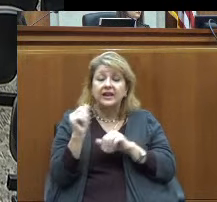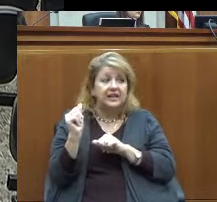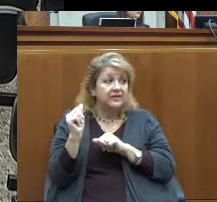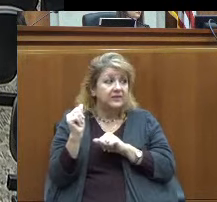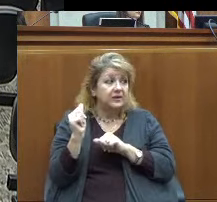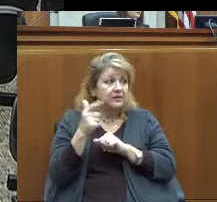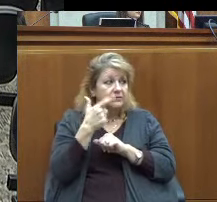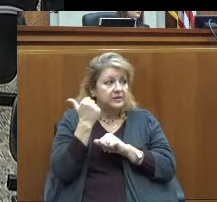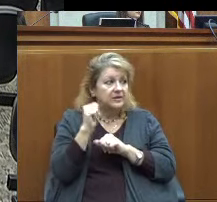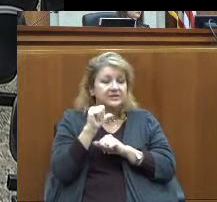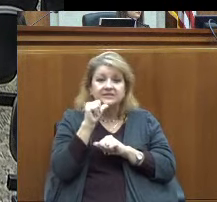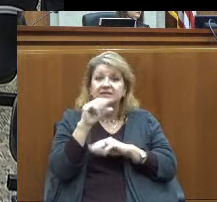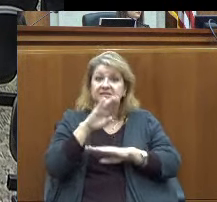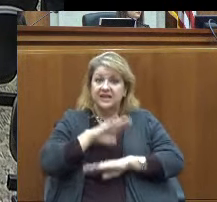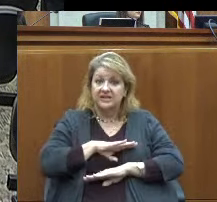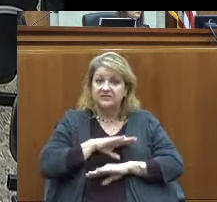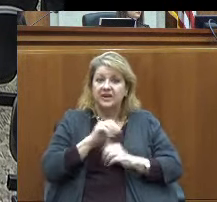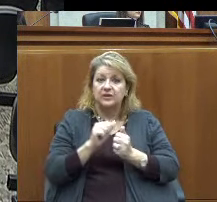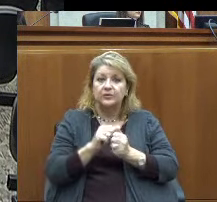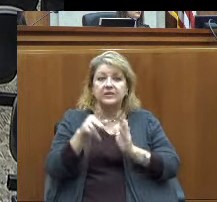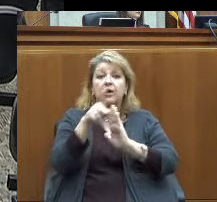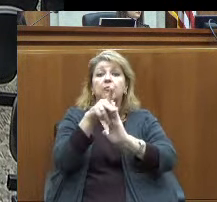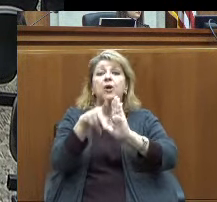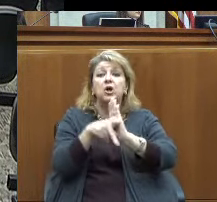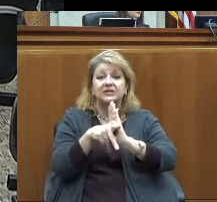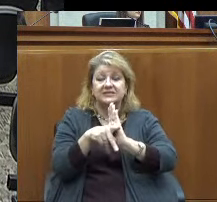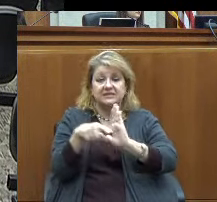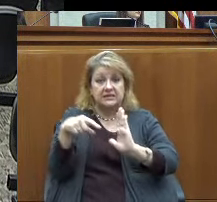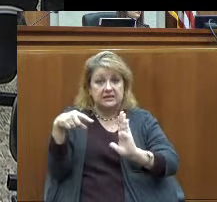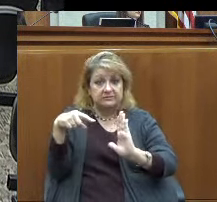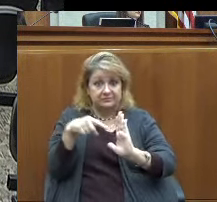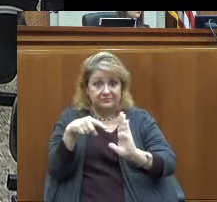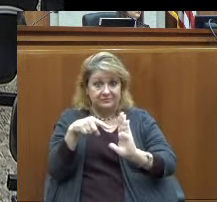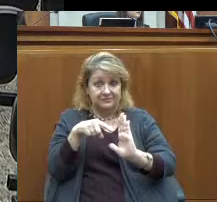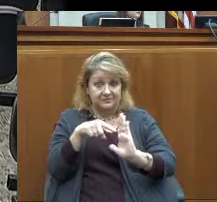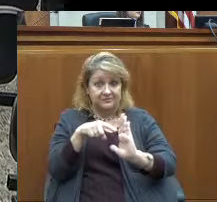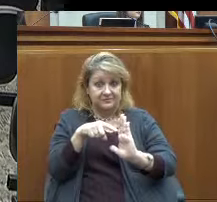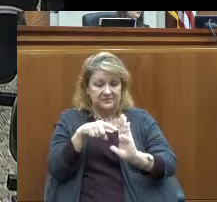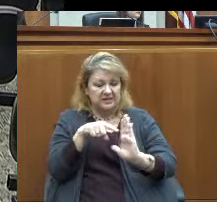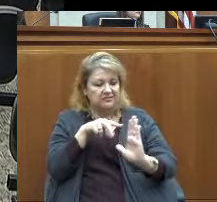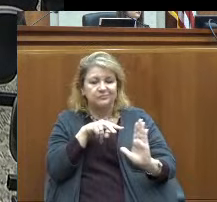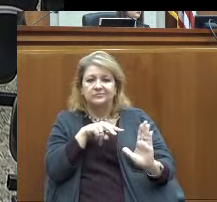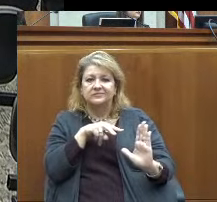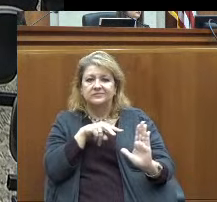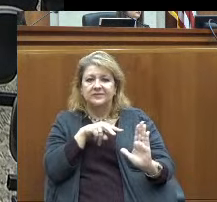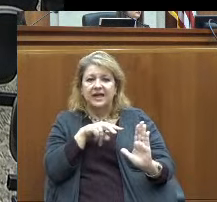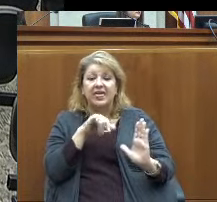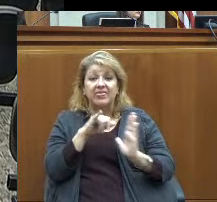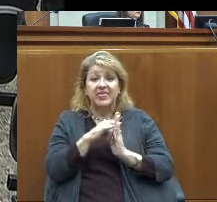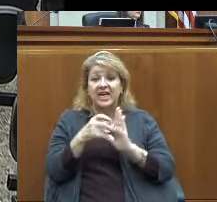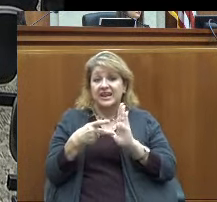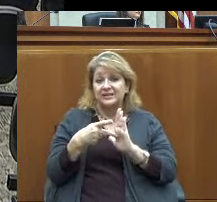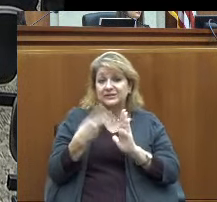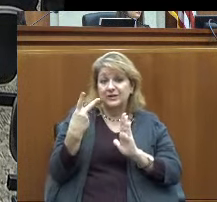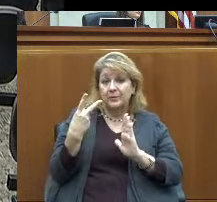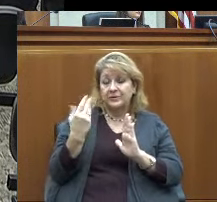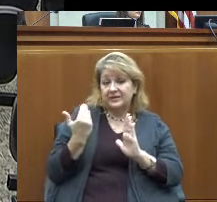because they're dissatisfied with policies. As Dr. Davis was just referencing, it's doubled in the last